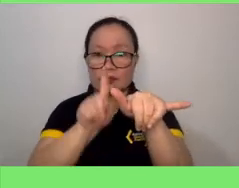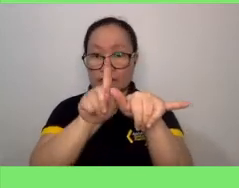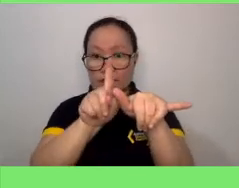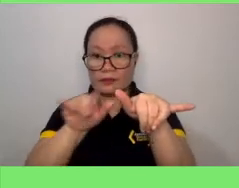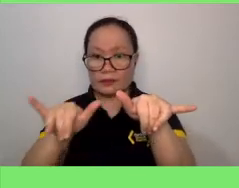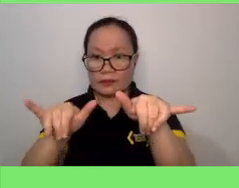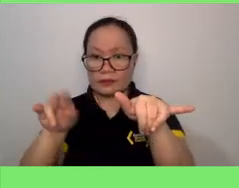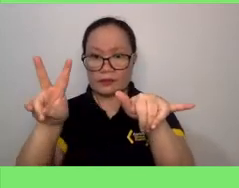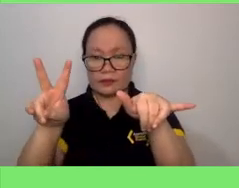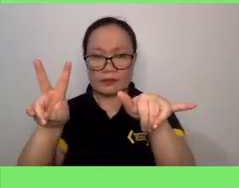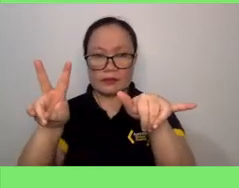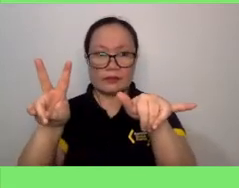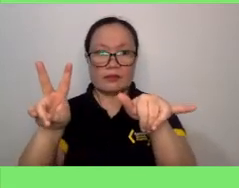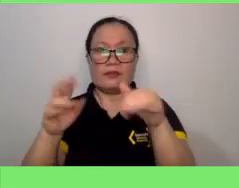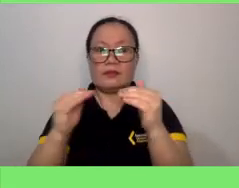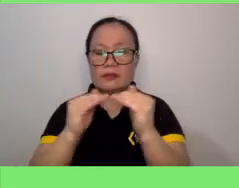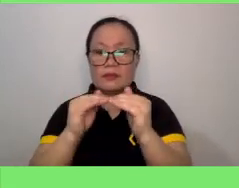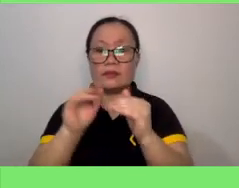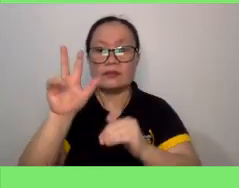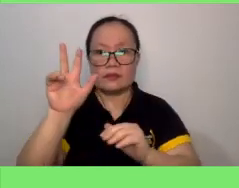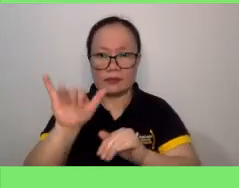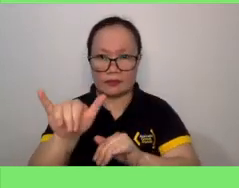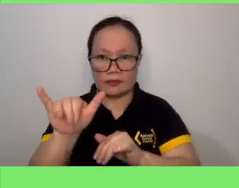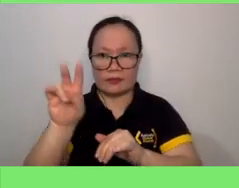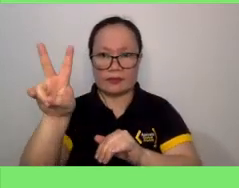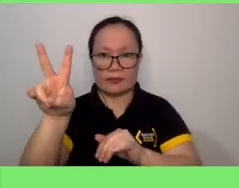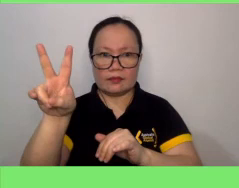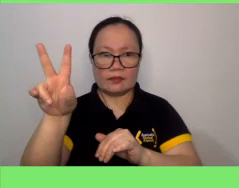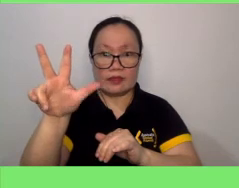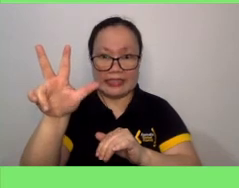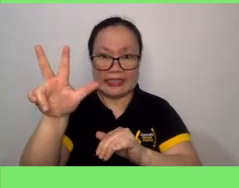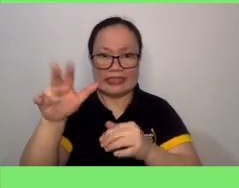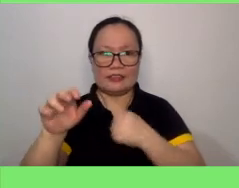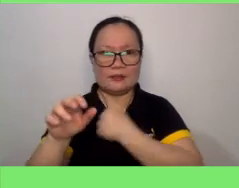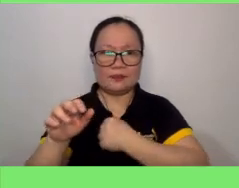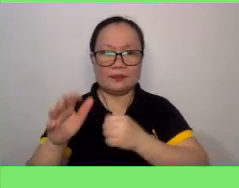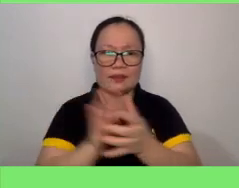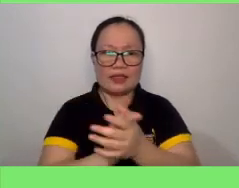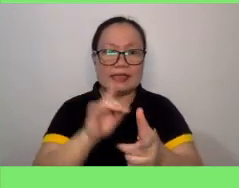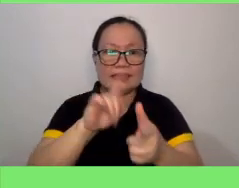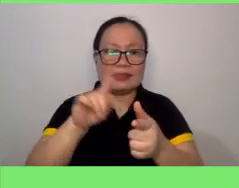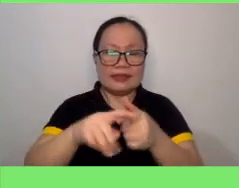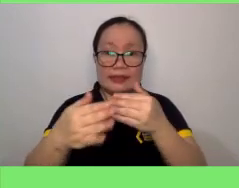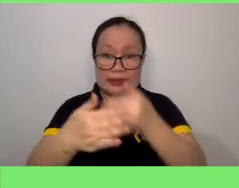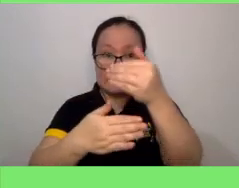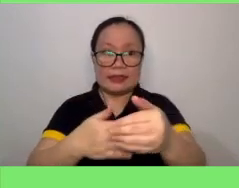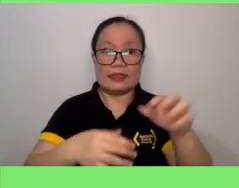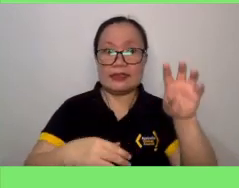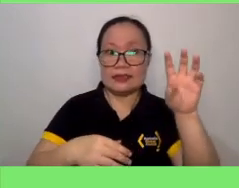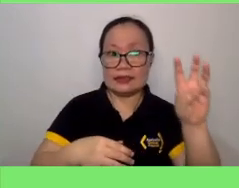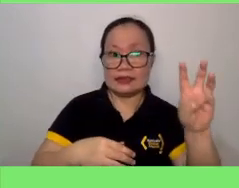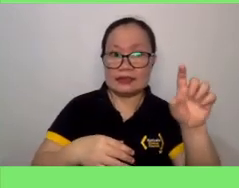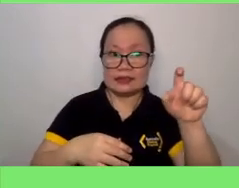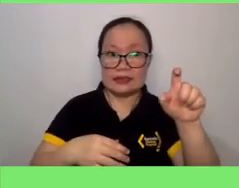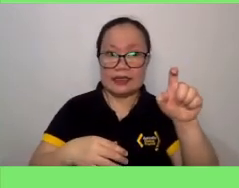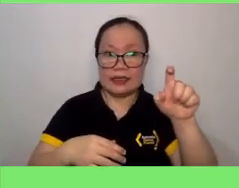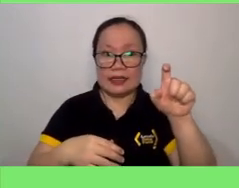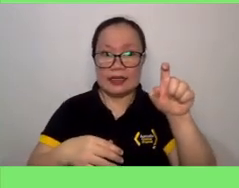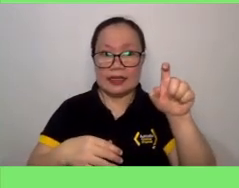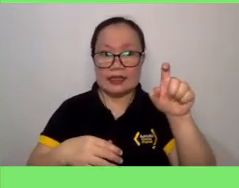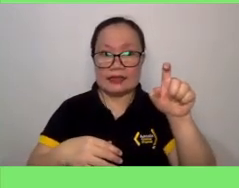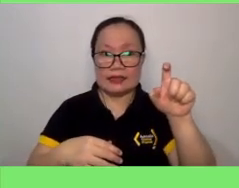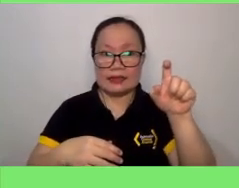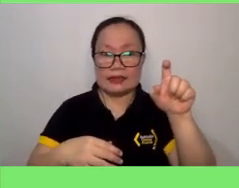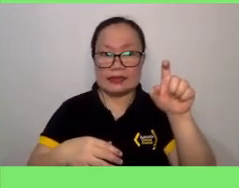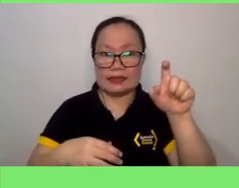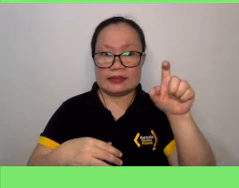ay 1, ito ay 2, so cube din. Okay, proceed tayo sa second term. So, 6 times negative 4, that is negative